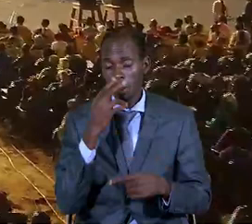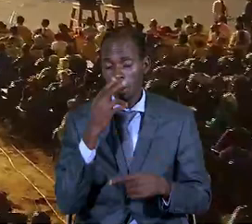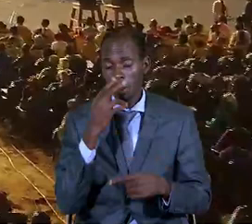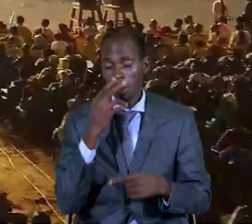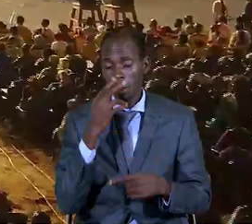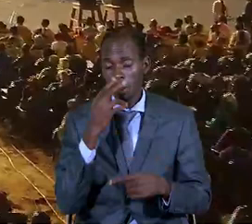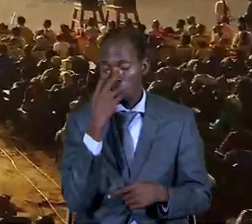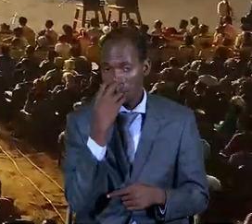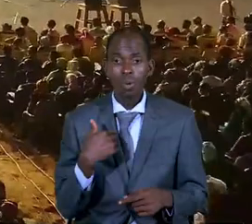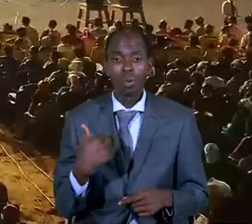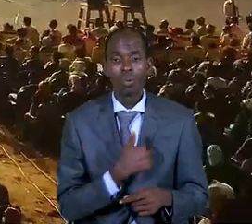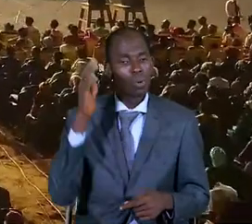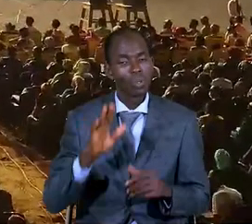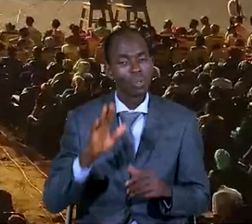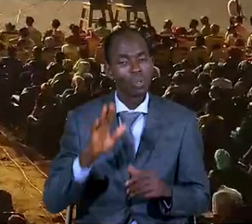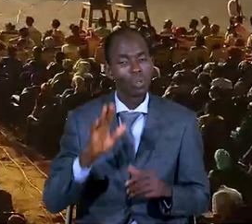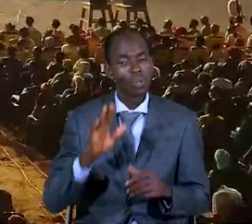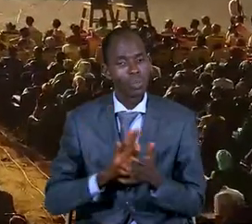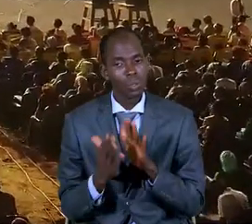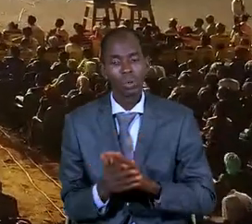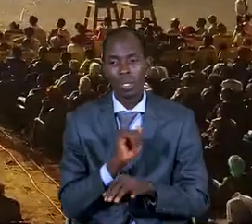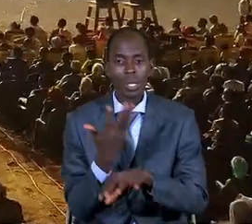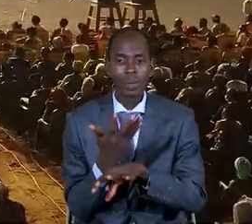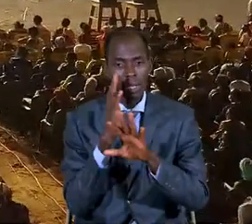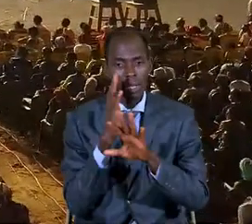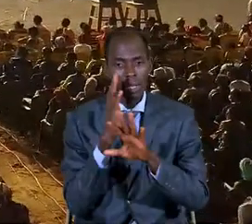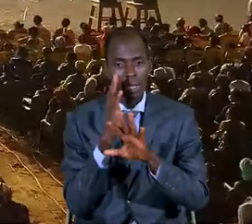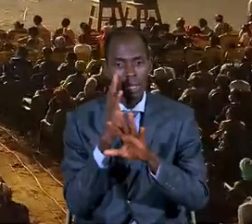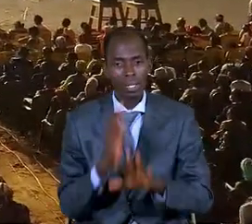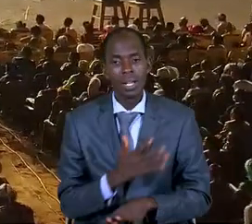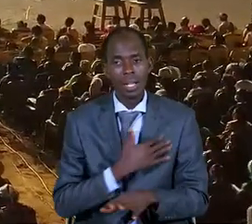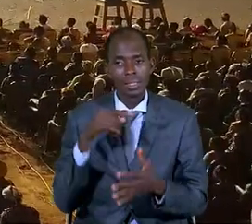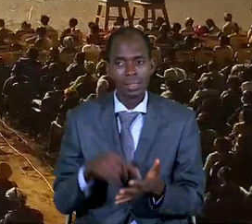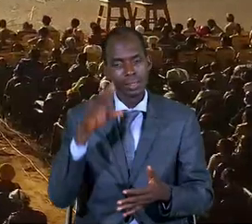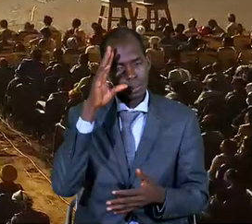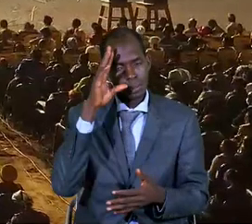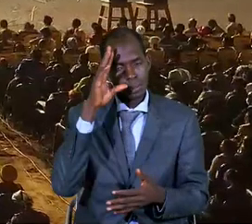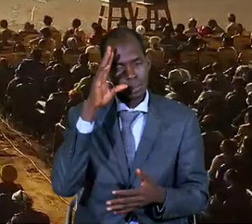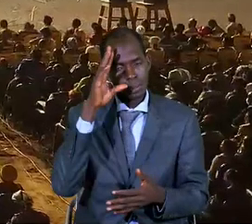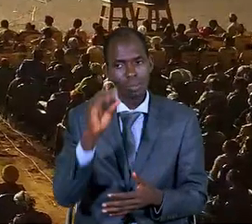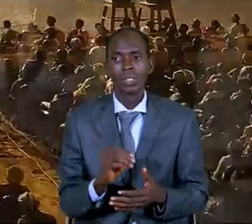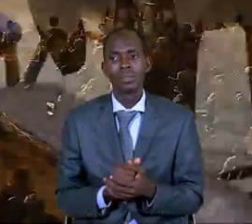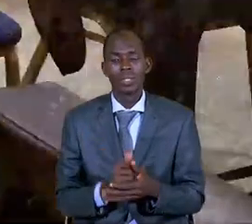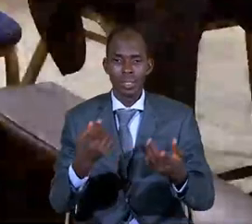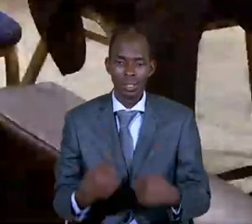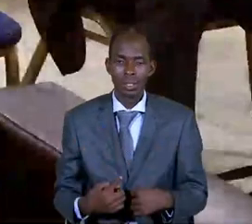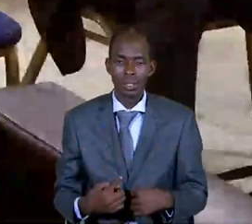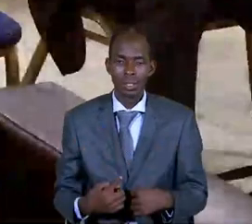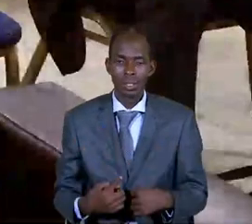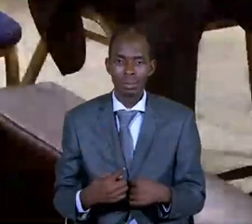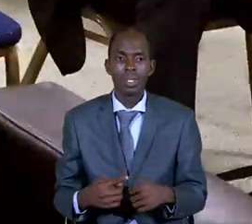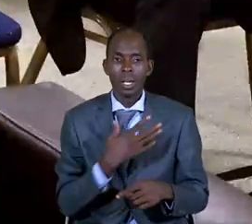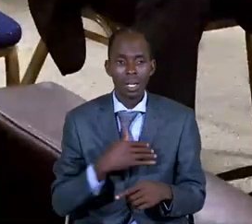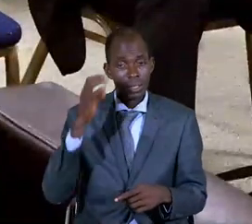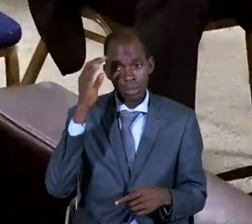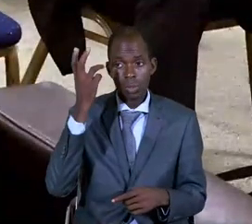we'll turn a beggar. And so this man, as Christ came, he was blind. His